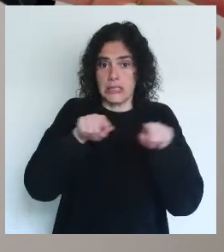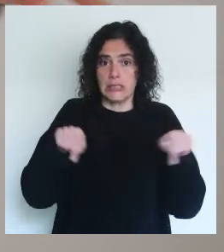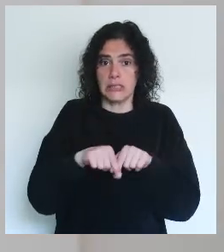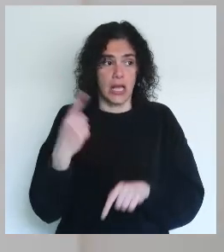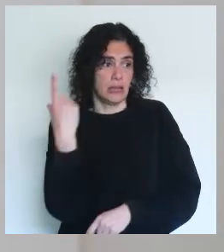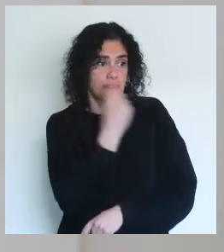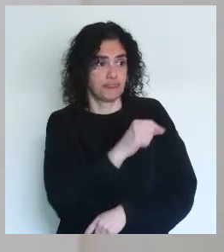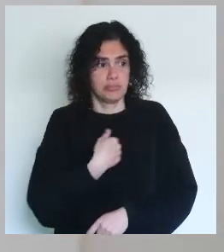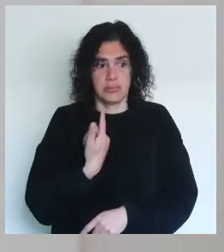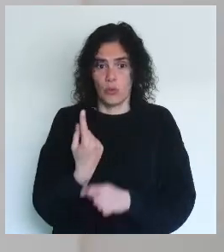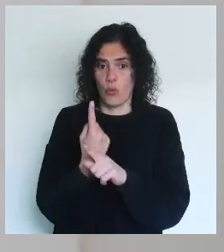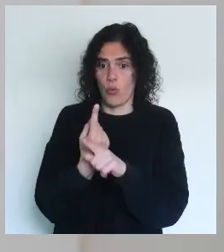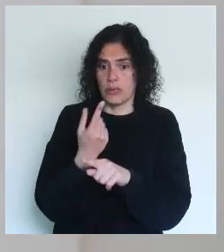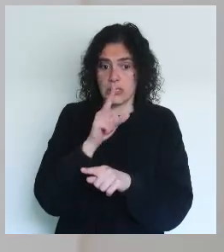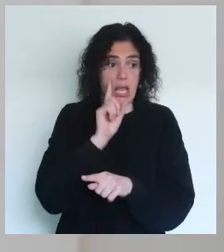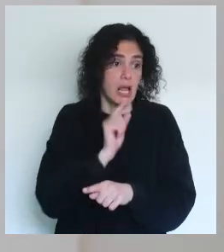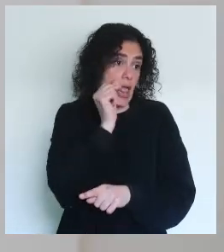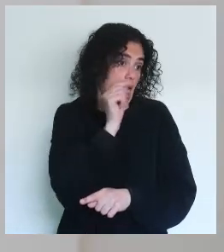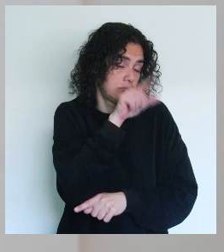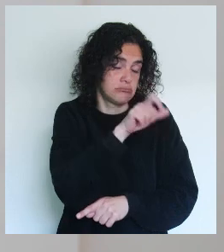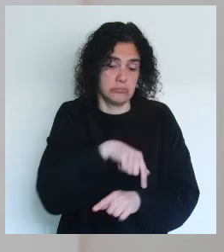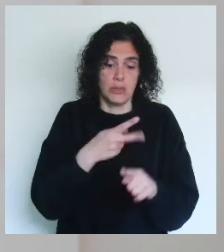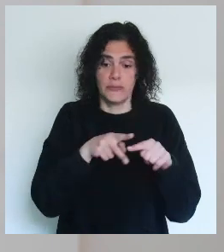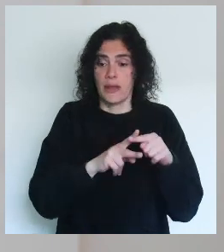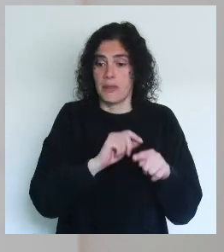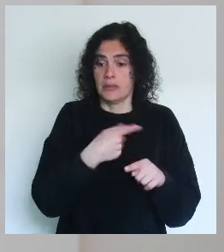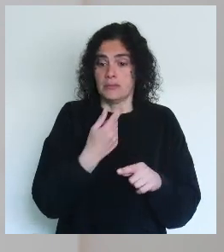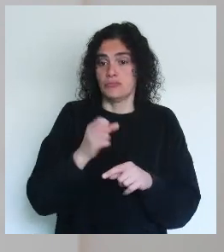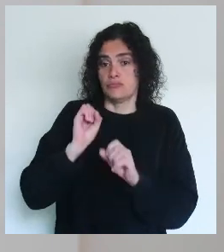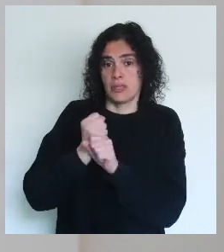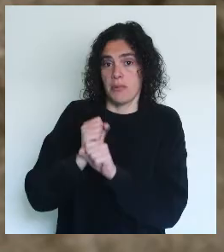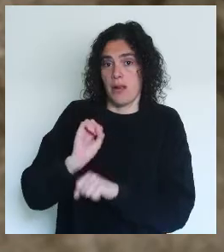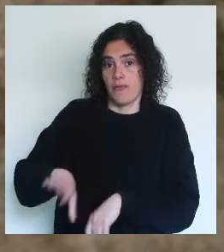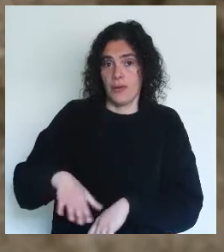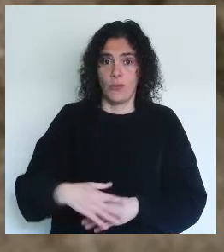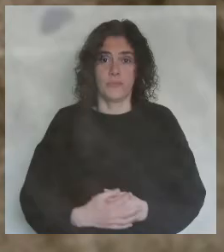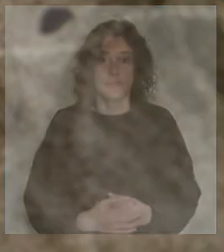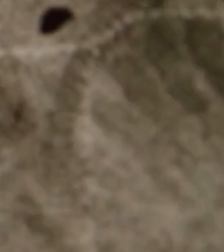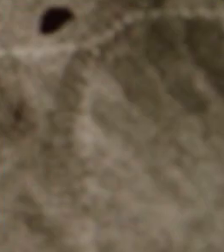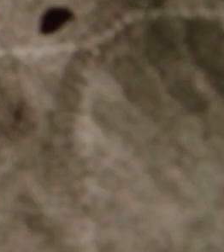room, leaving behind him or her the tools of labor.